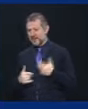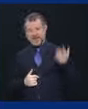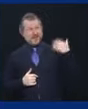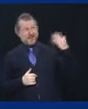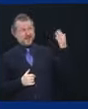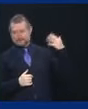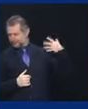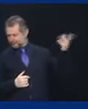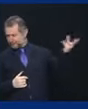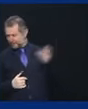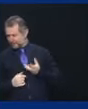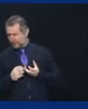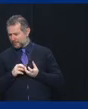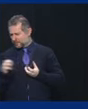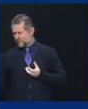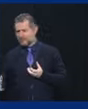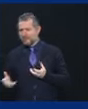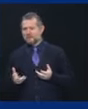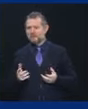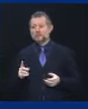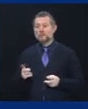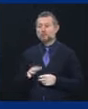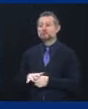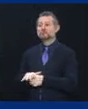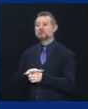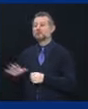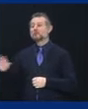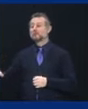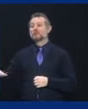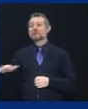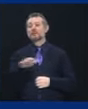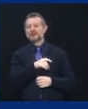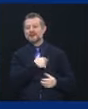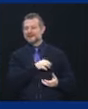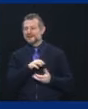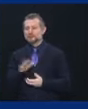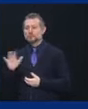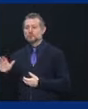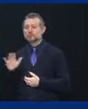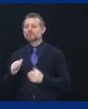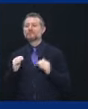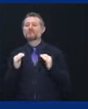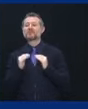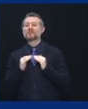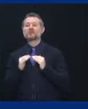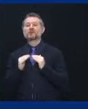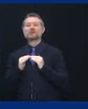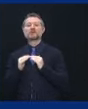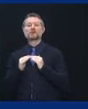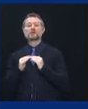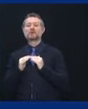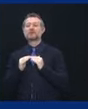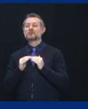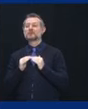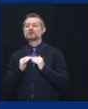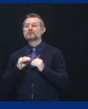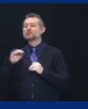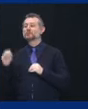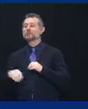region, here is your fair allocation as a percentage of population.